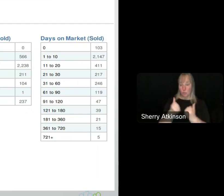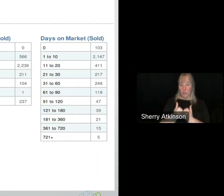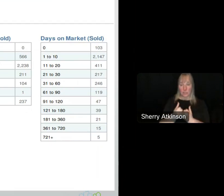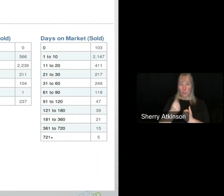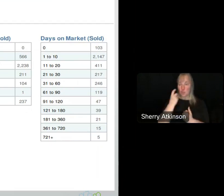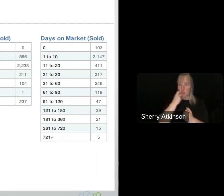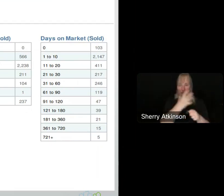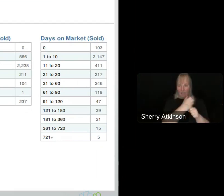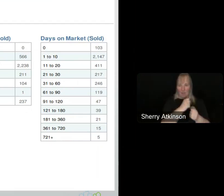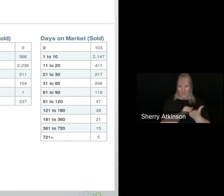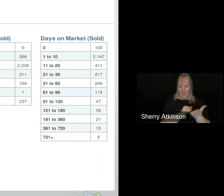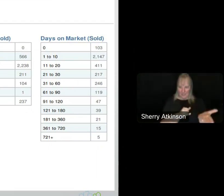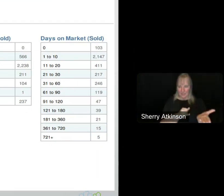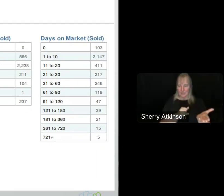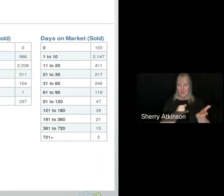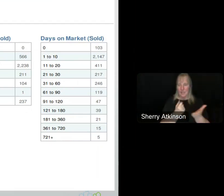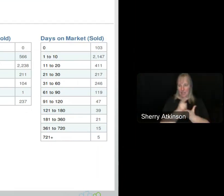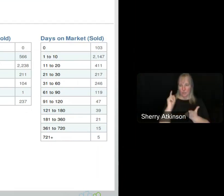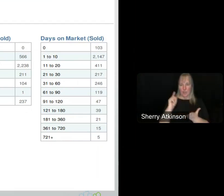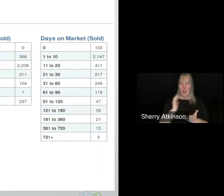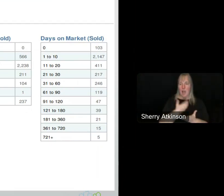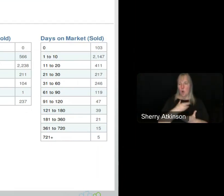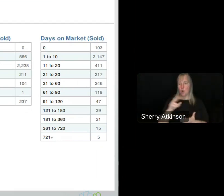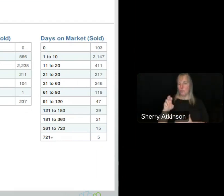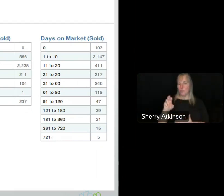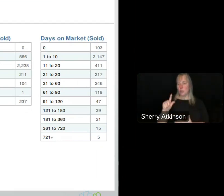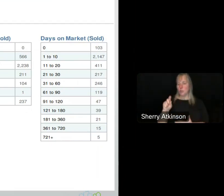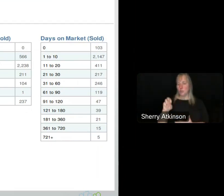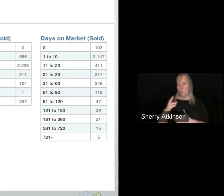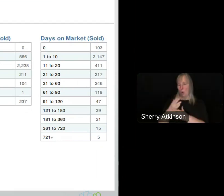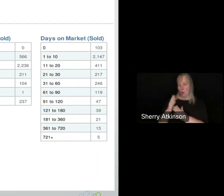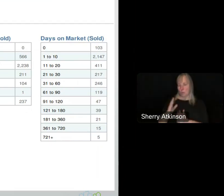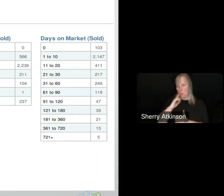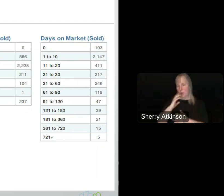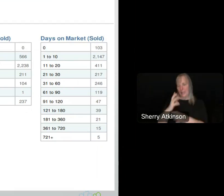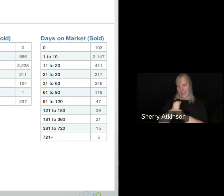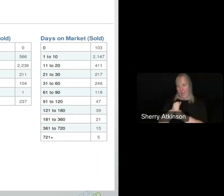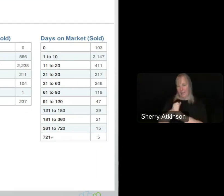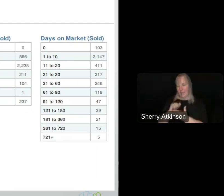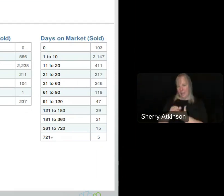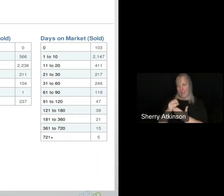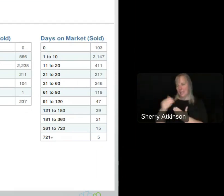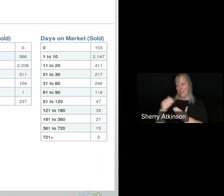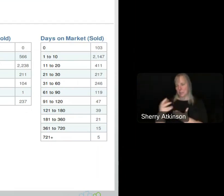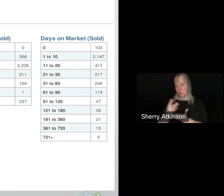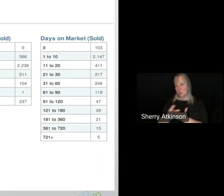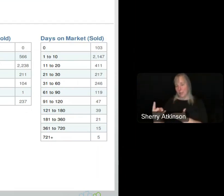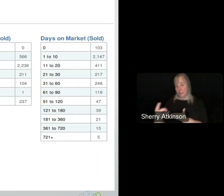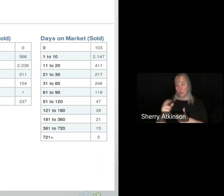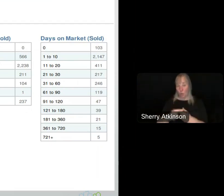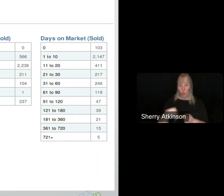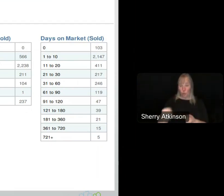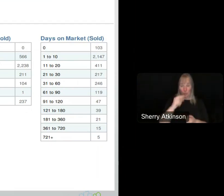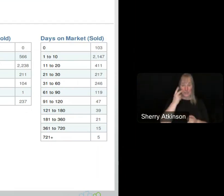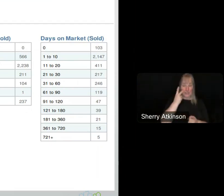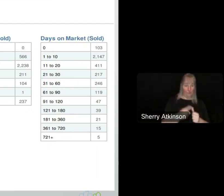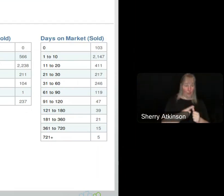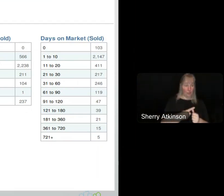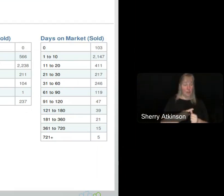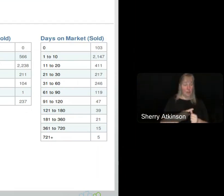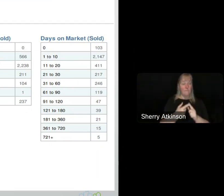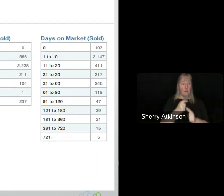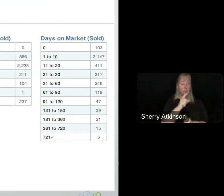last week, and our realtor partners will be getting their hands on it probably the next 2 weeks, but you're going to kind of see it first. So from